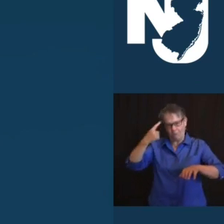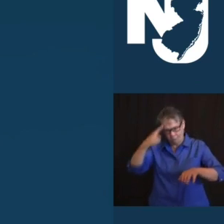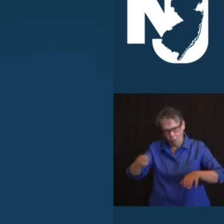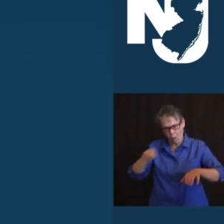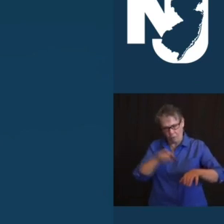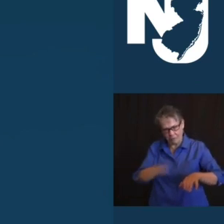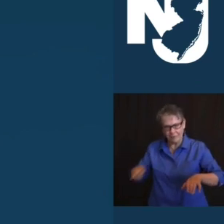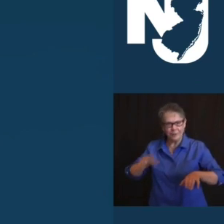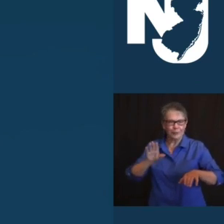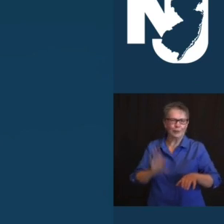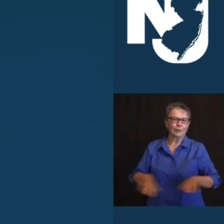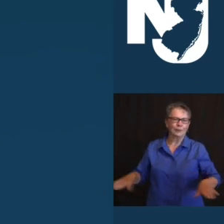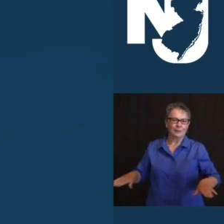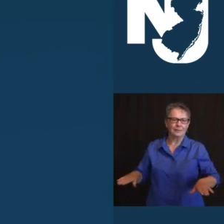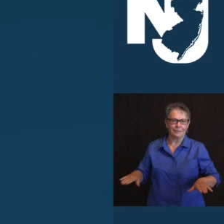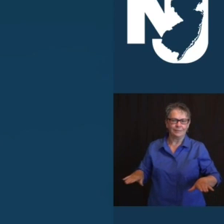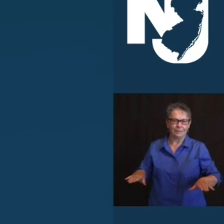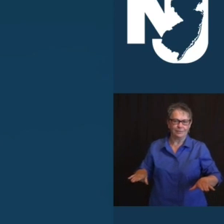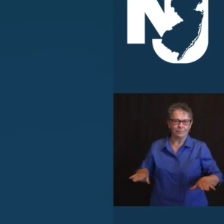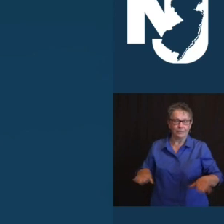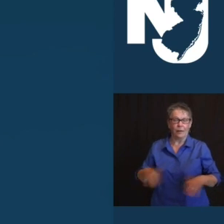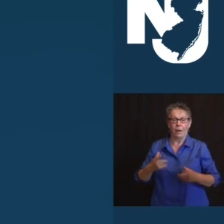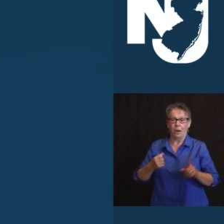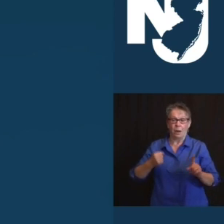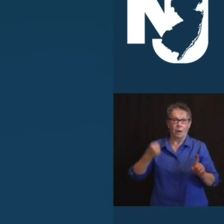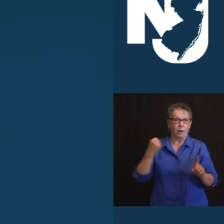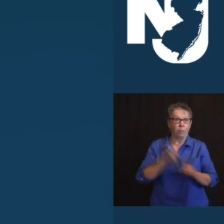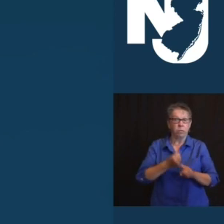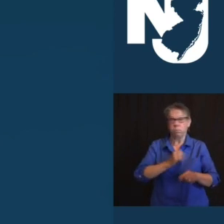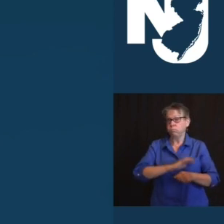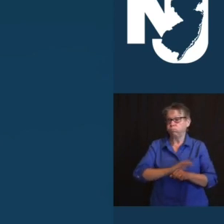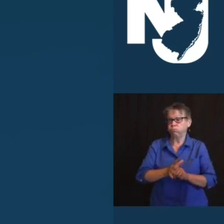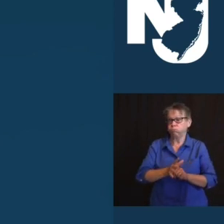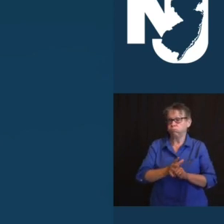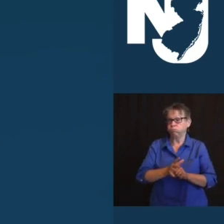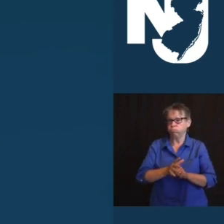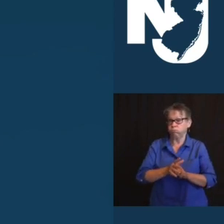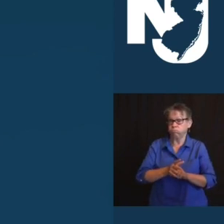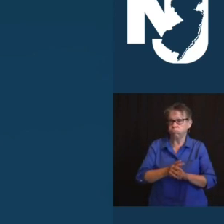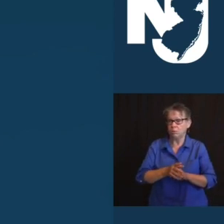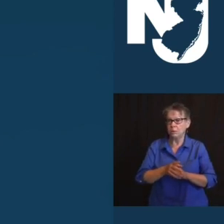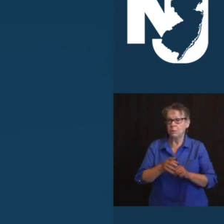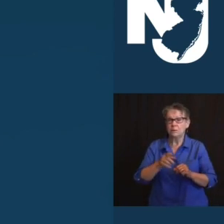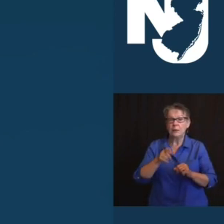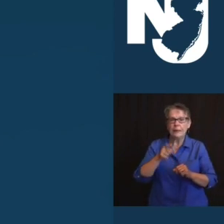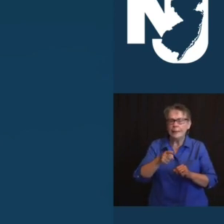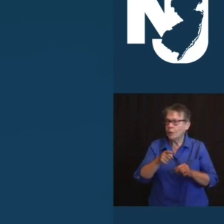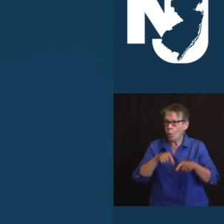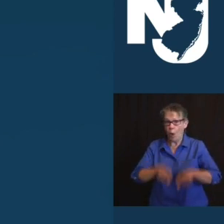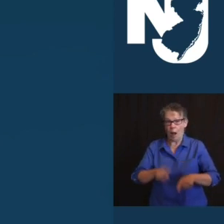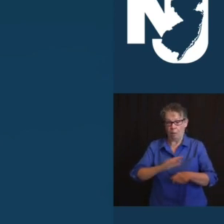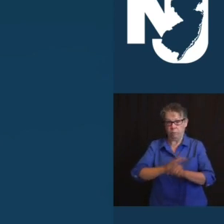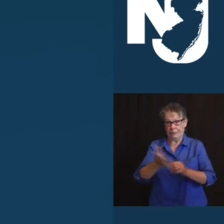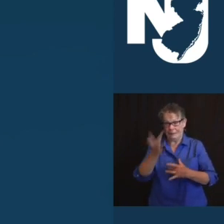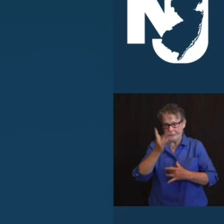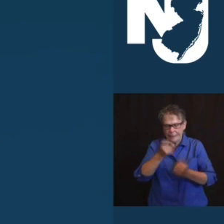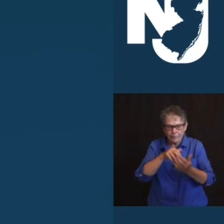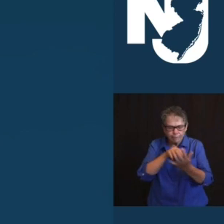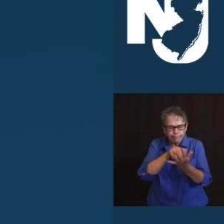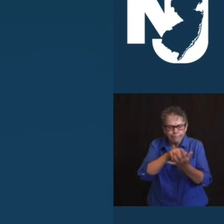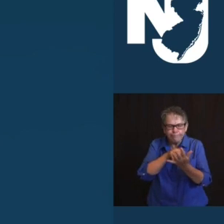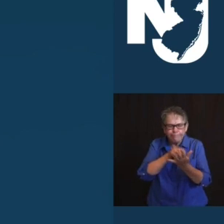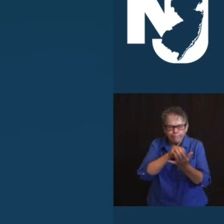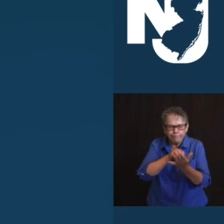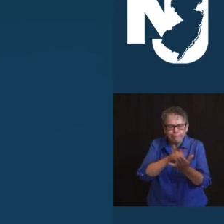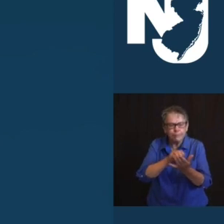to improve his English. He leaves behind his wife, Maria, there on the left, with whom